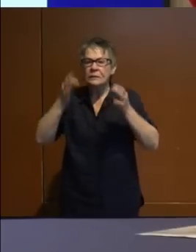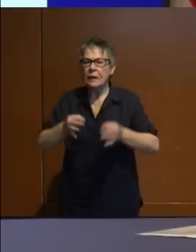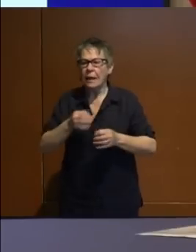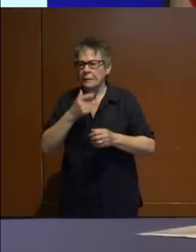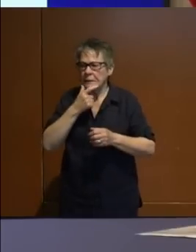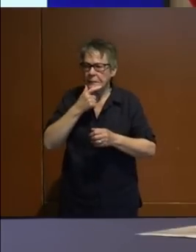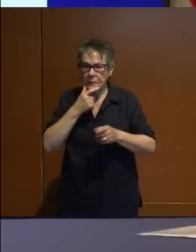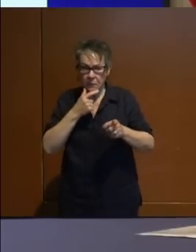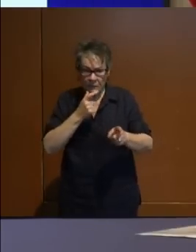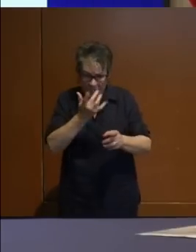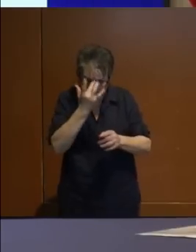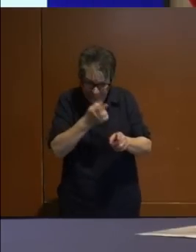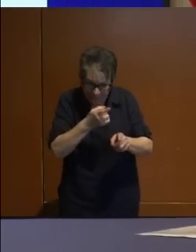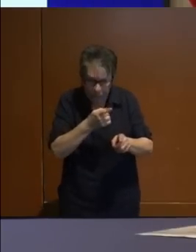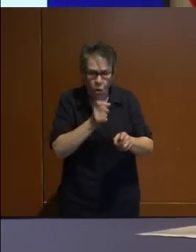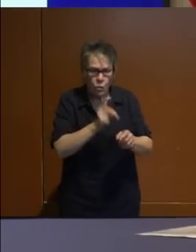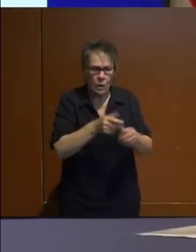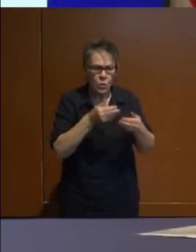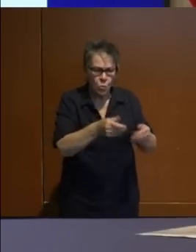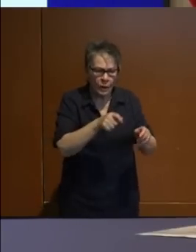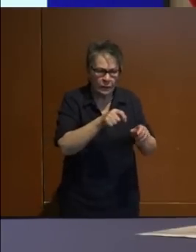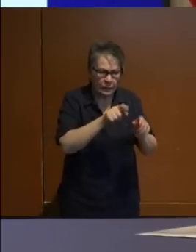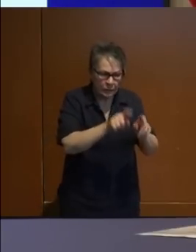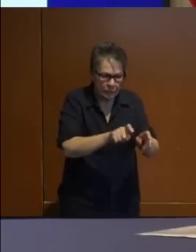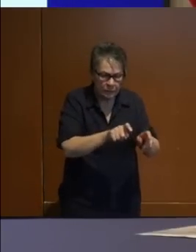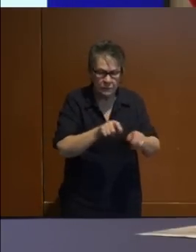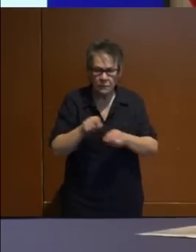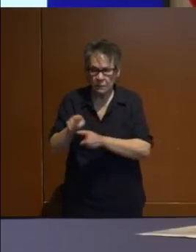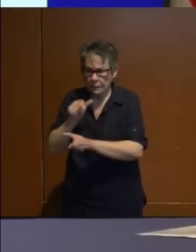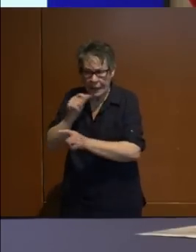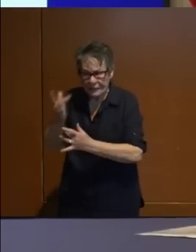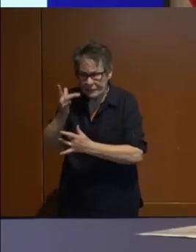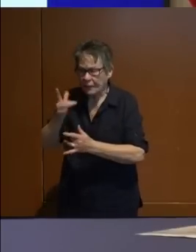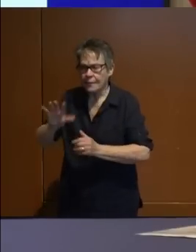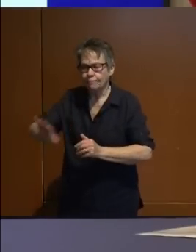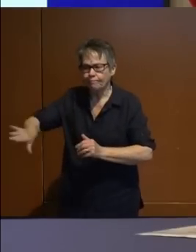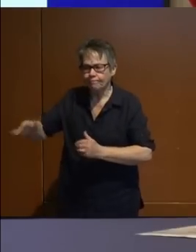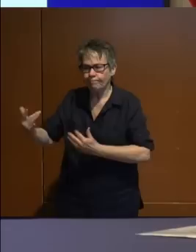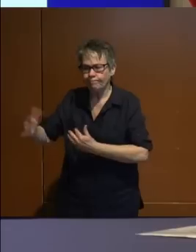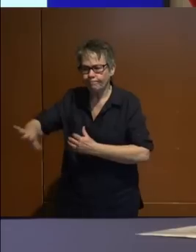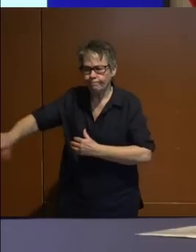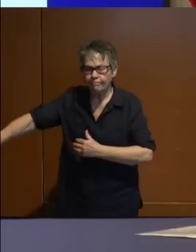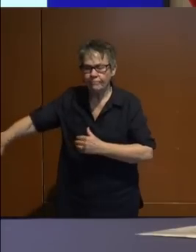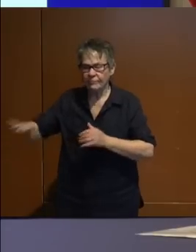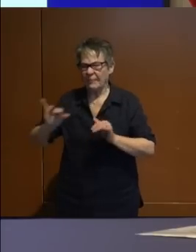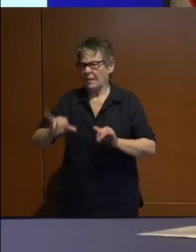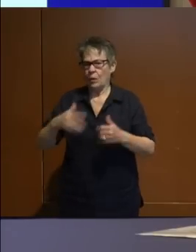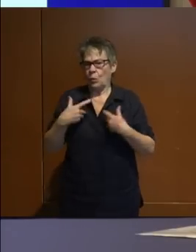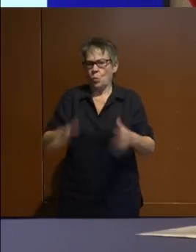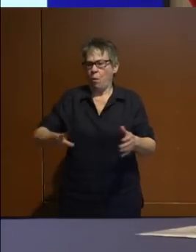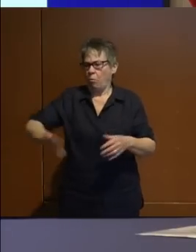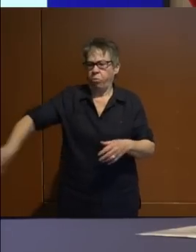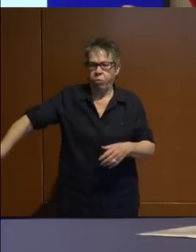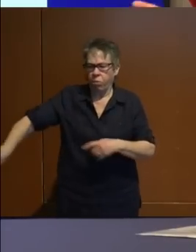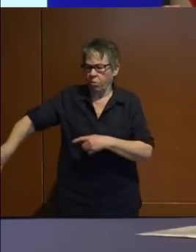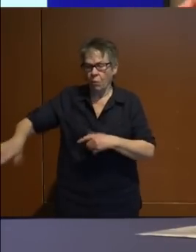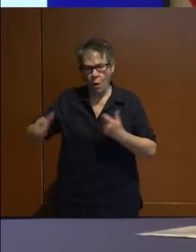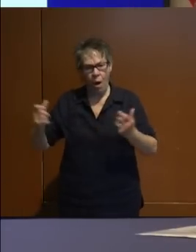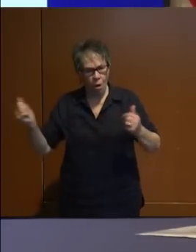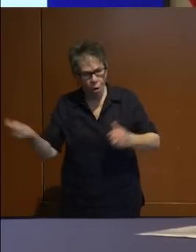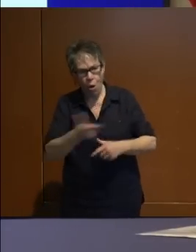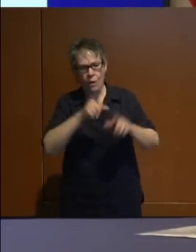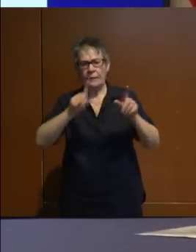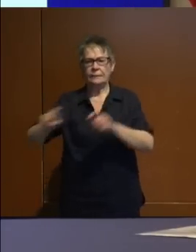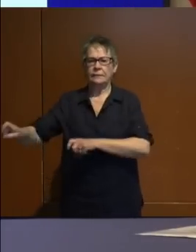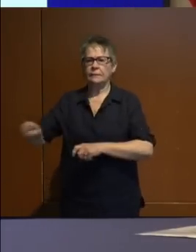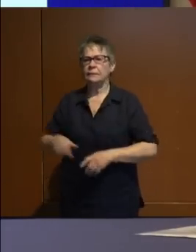and a limited pool of healthcare workers to apply all of that to care. I'm really encouraged by the amount of folks who have answered our